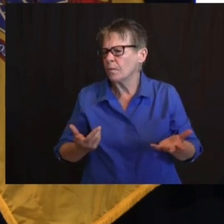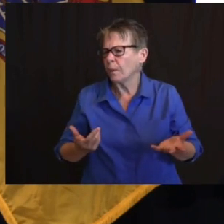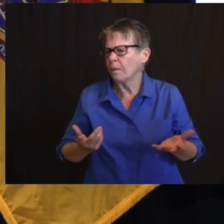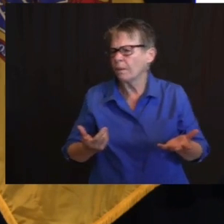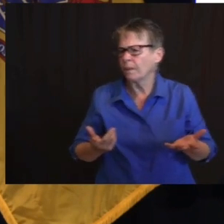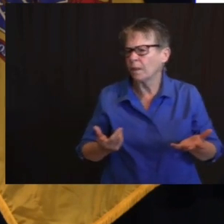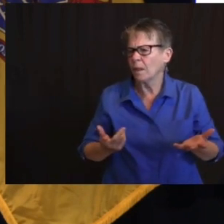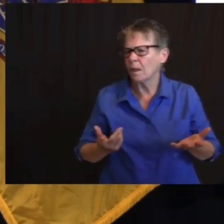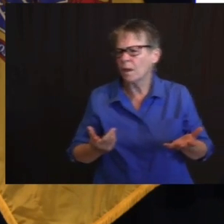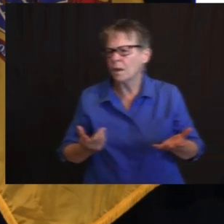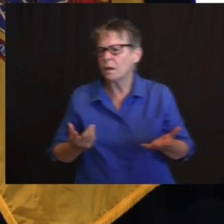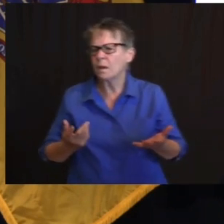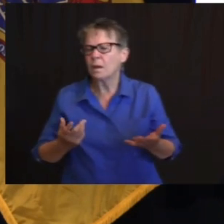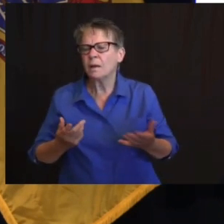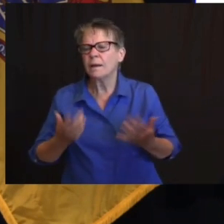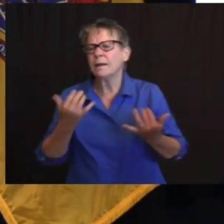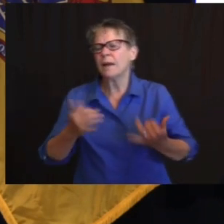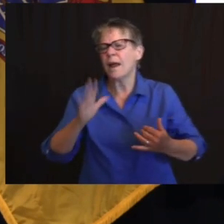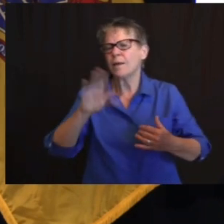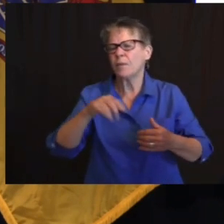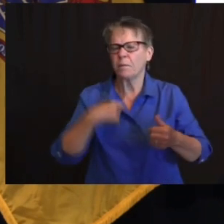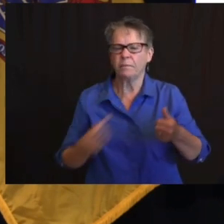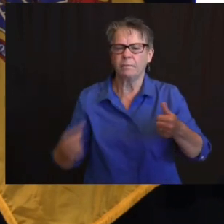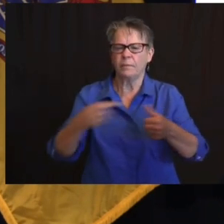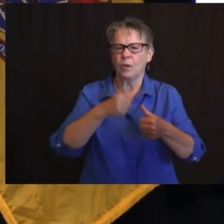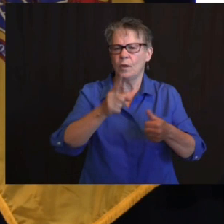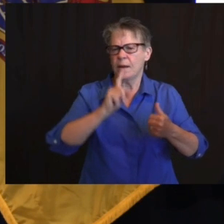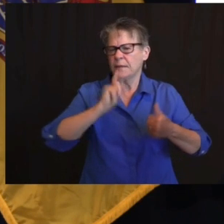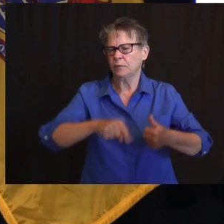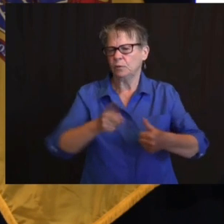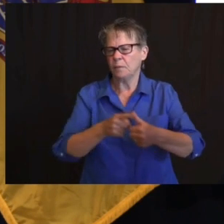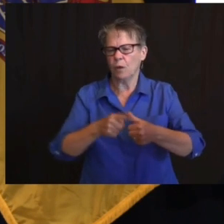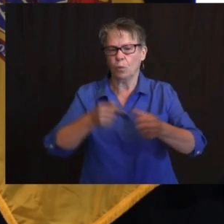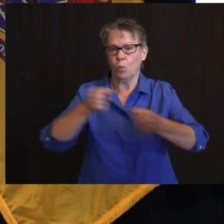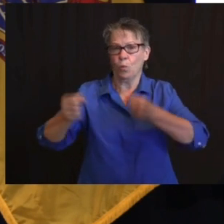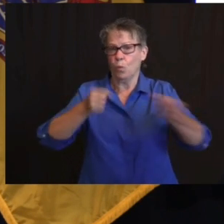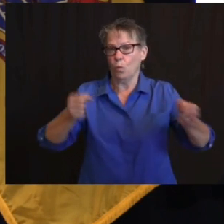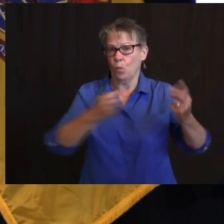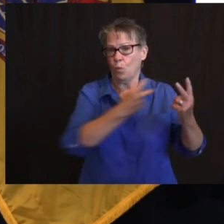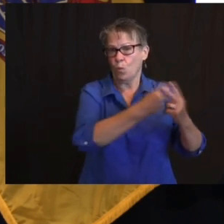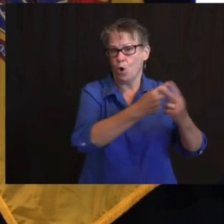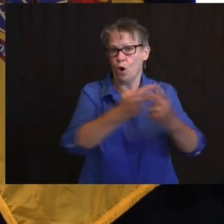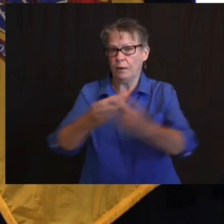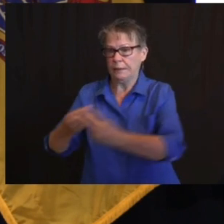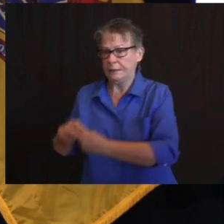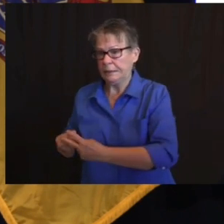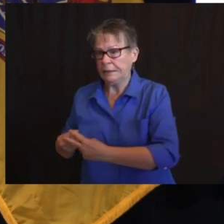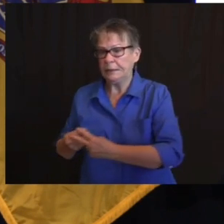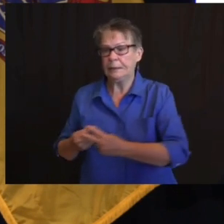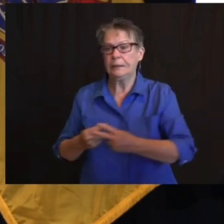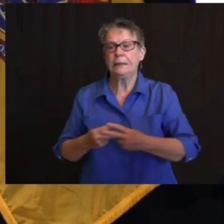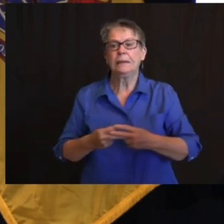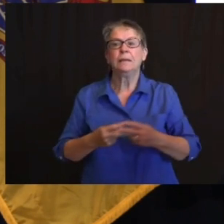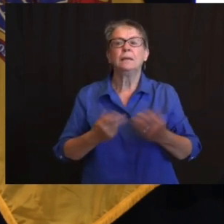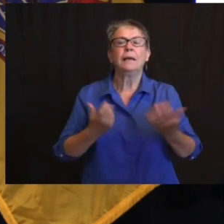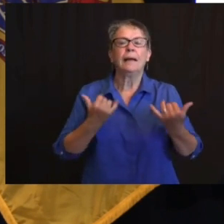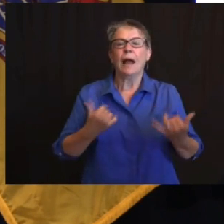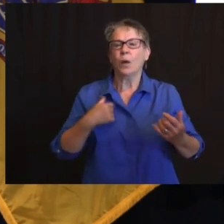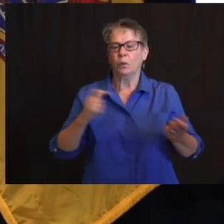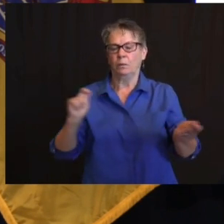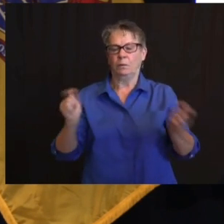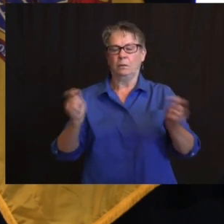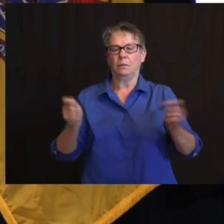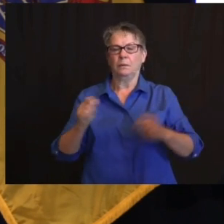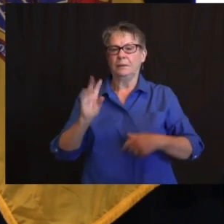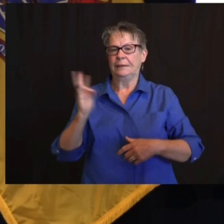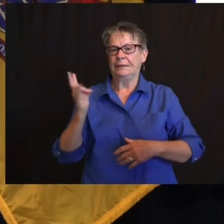average of states that have a 10% or higher positivity rate, or a rolling 7-day average of at least